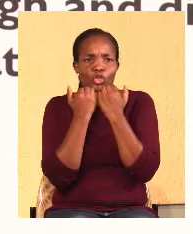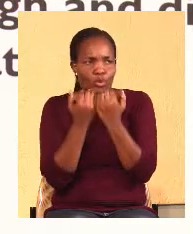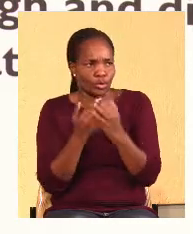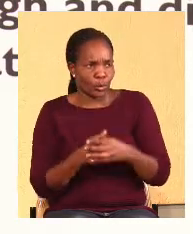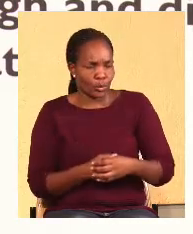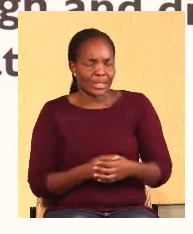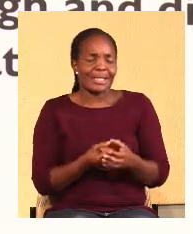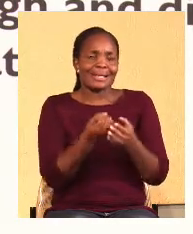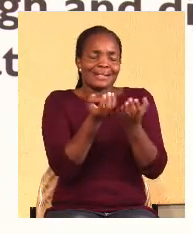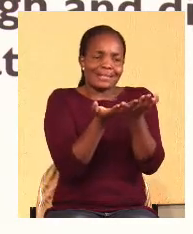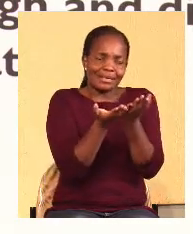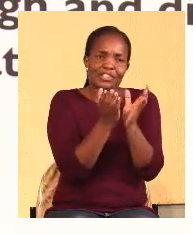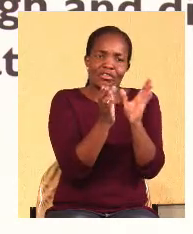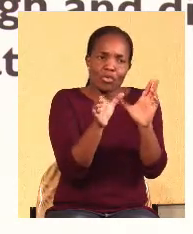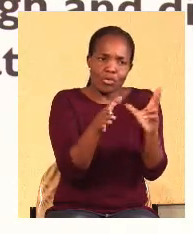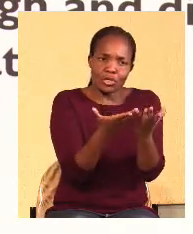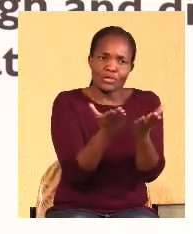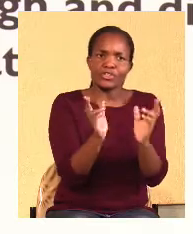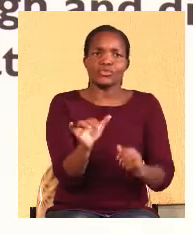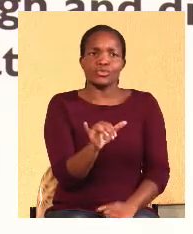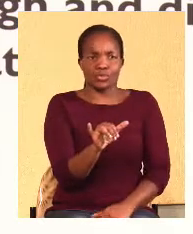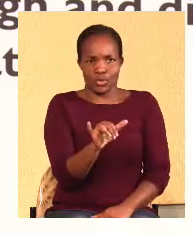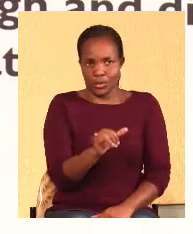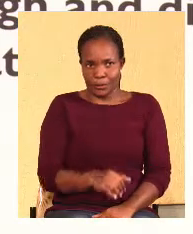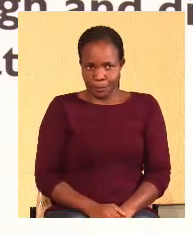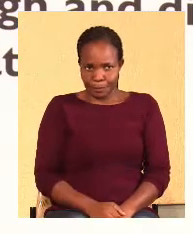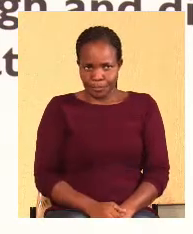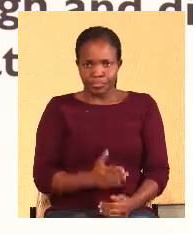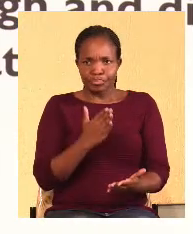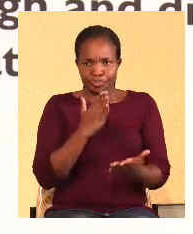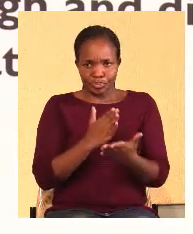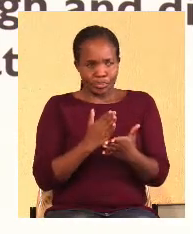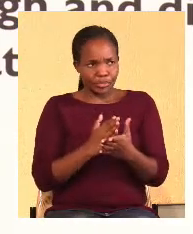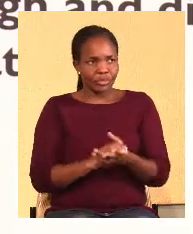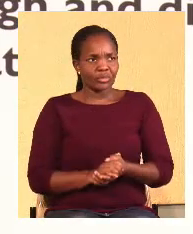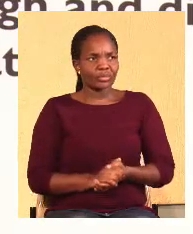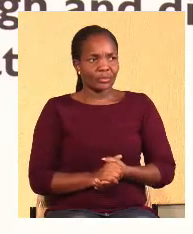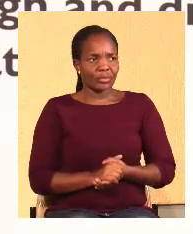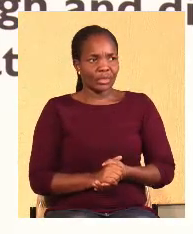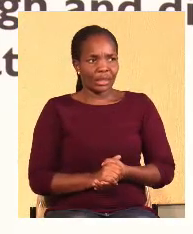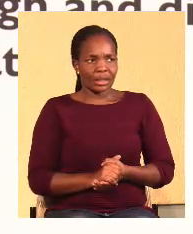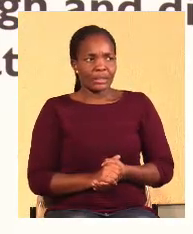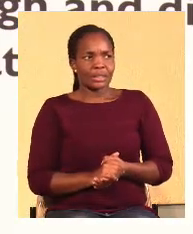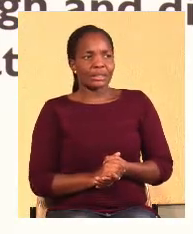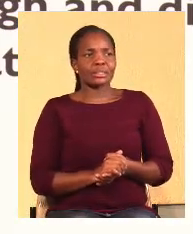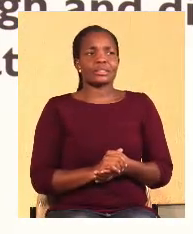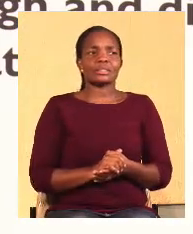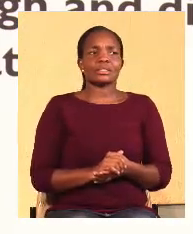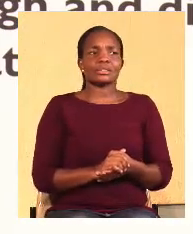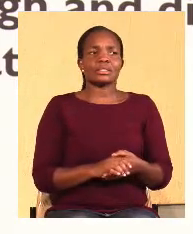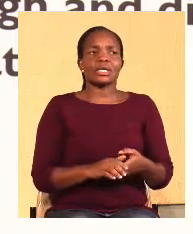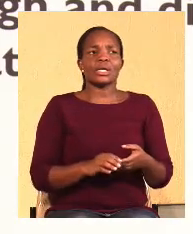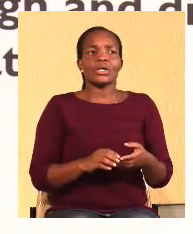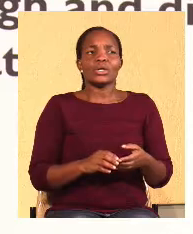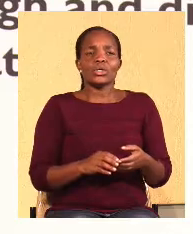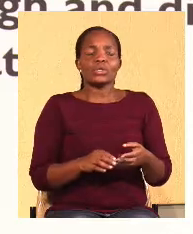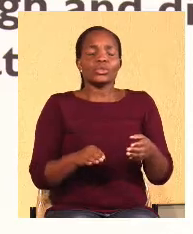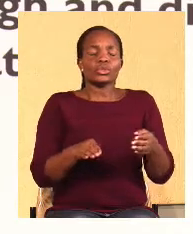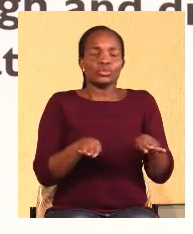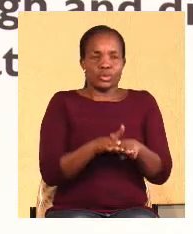Maybe the difference is nuanced, but technically it's really about wanting to amplify or augment or